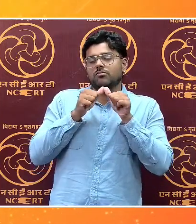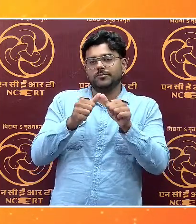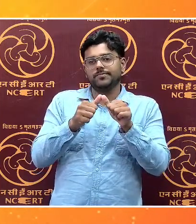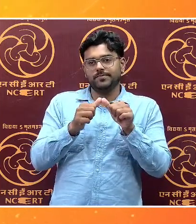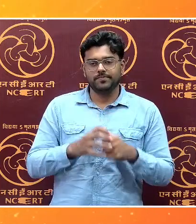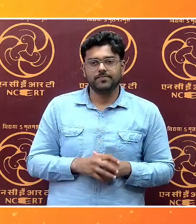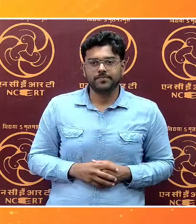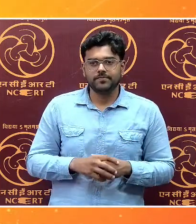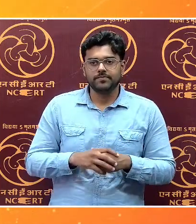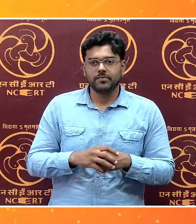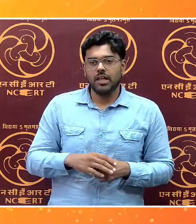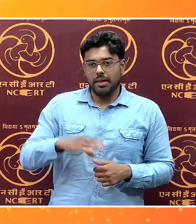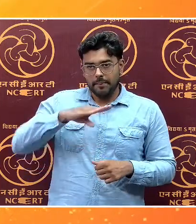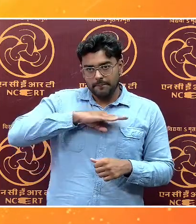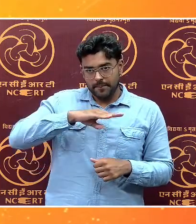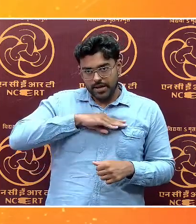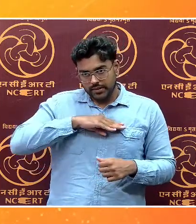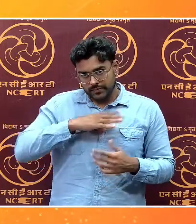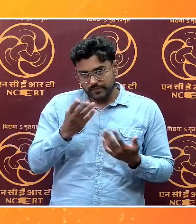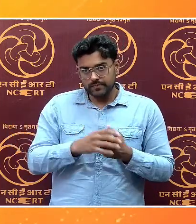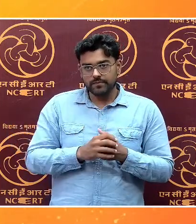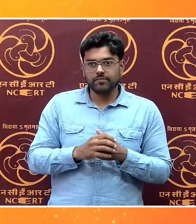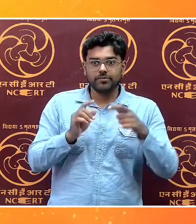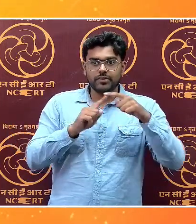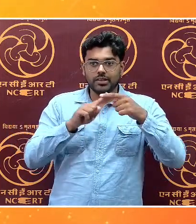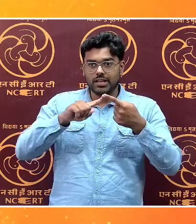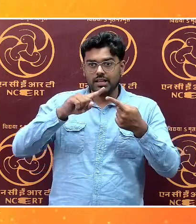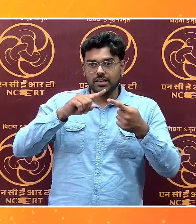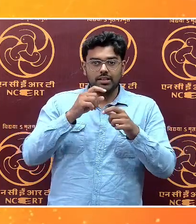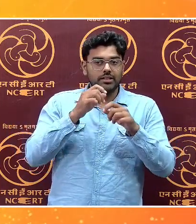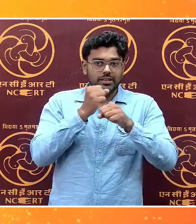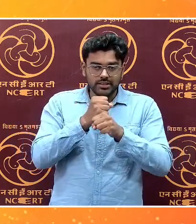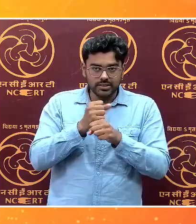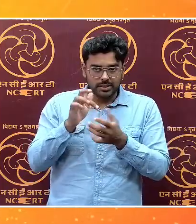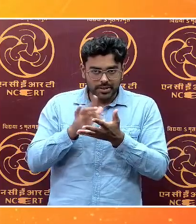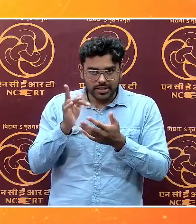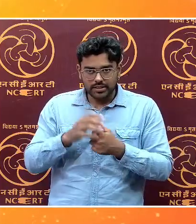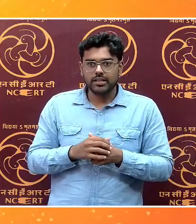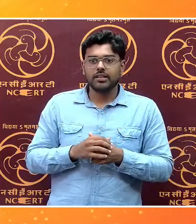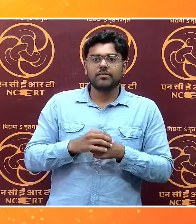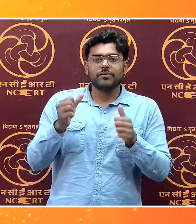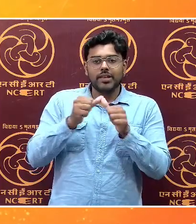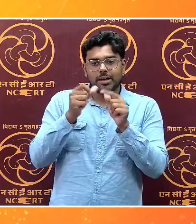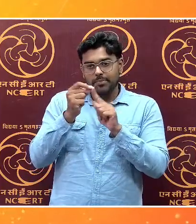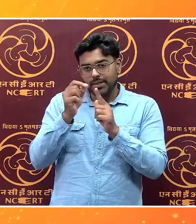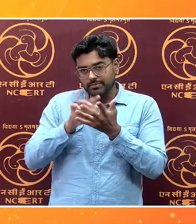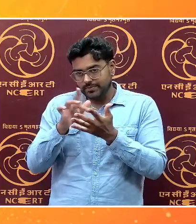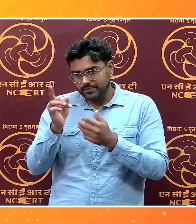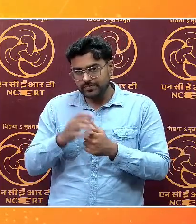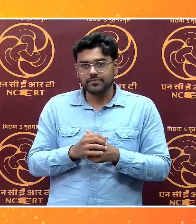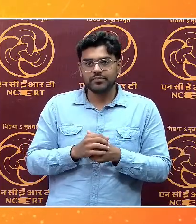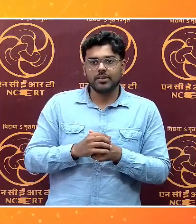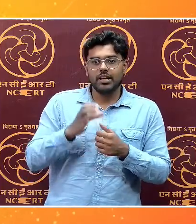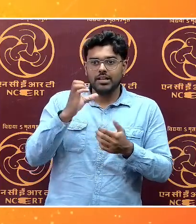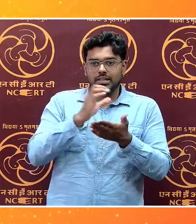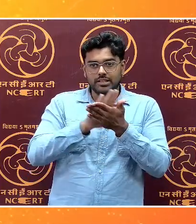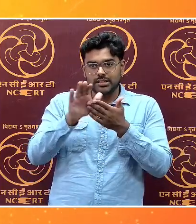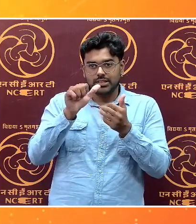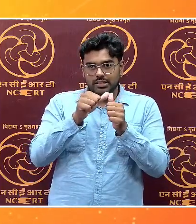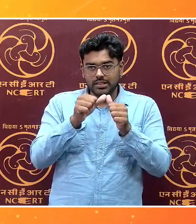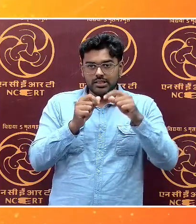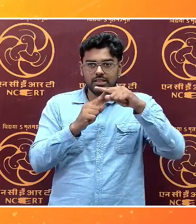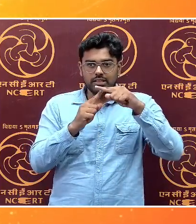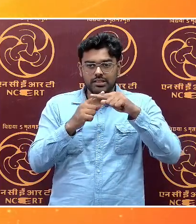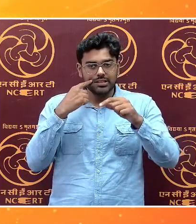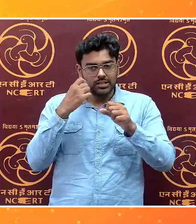answer. Maharashtra, Telangana, Andhra Pradesh, Chhattisgarh, and Odisha.